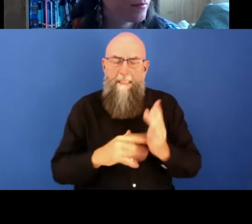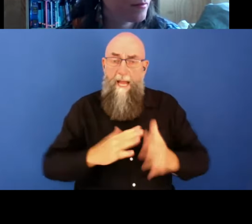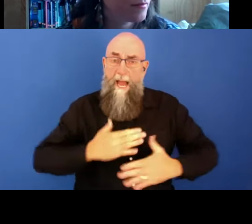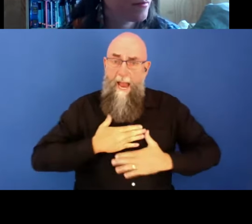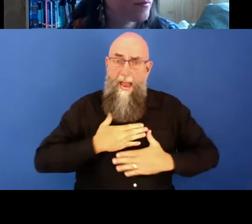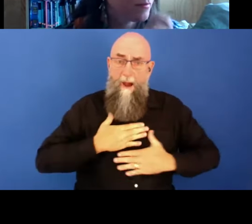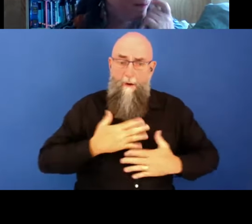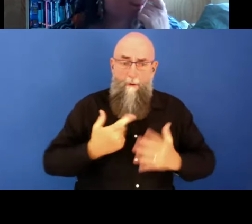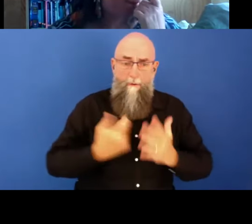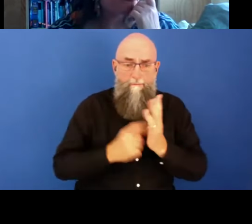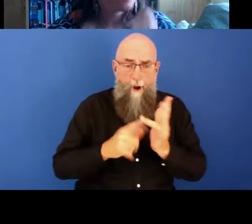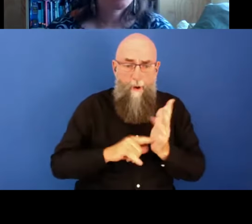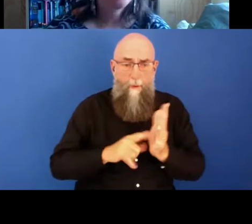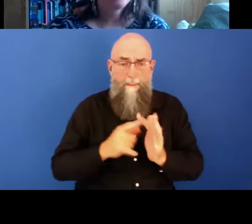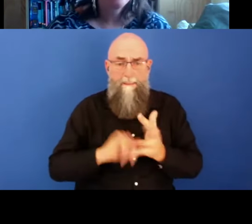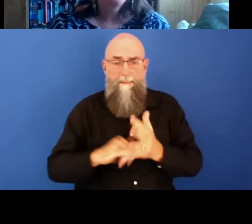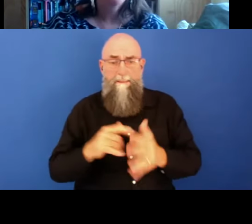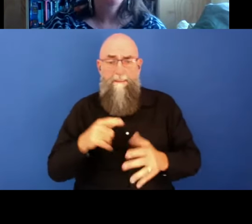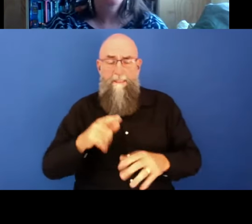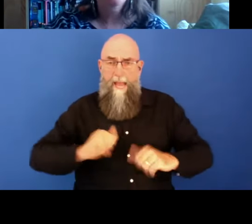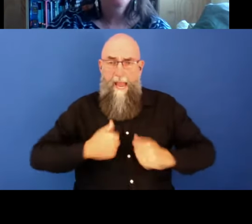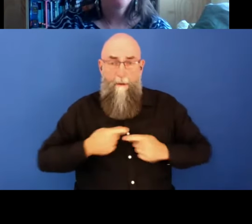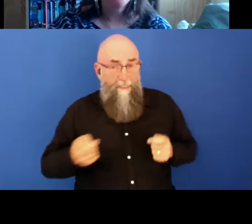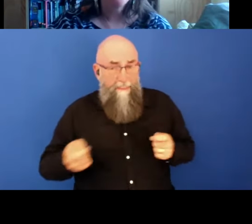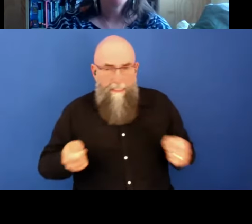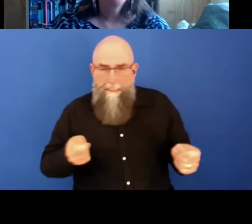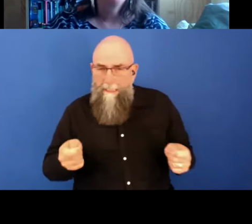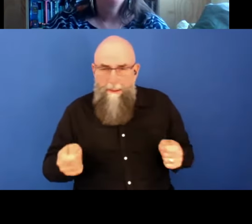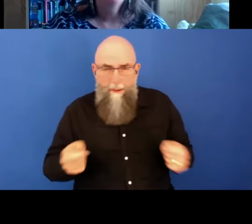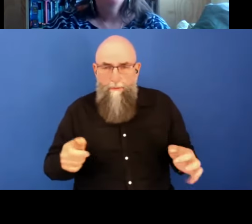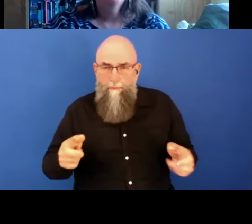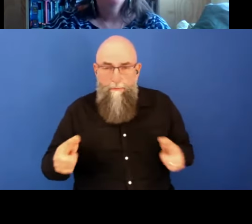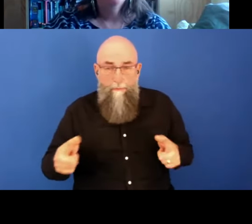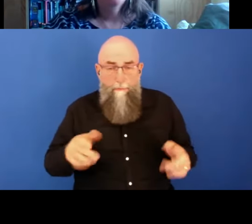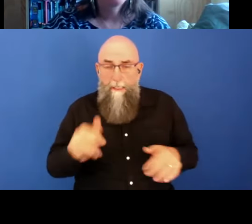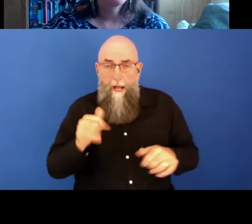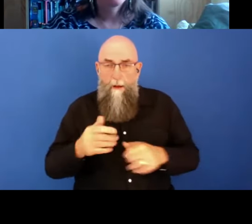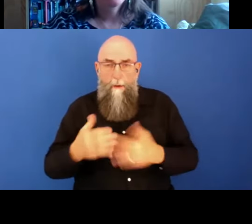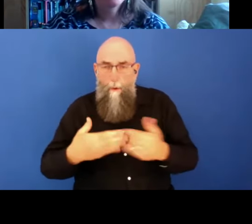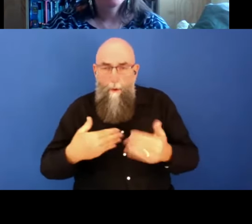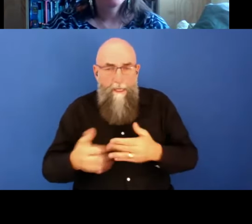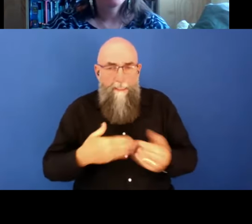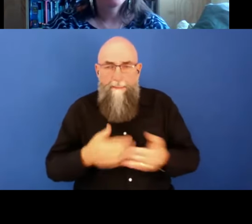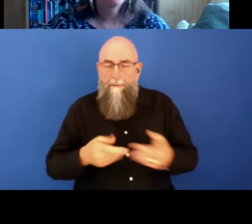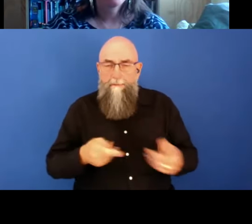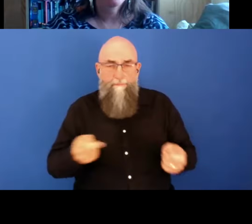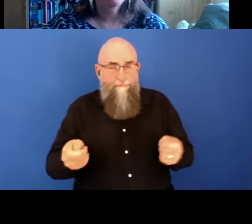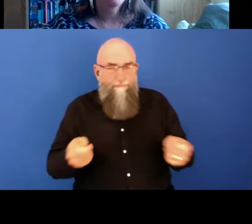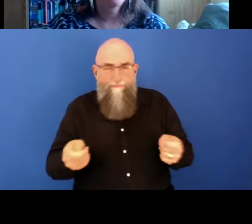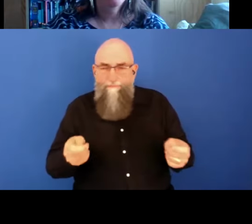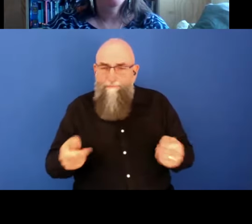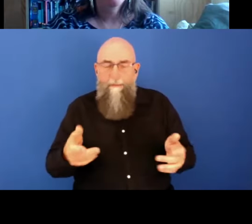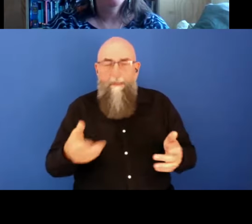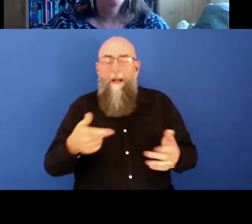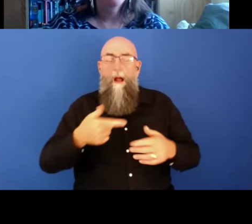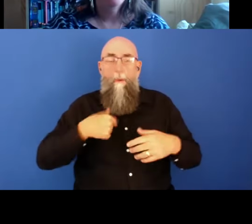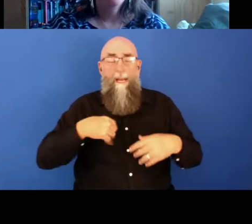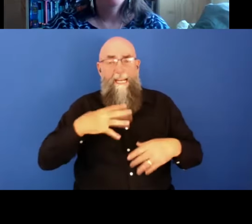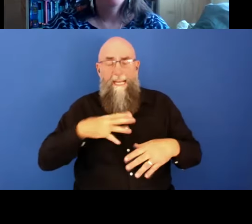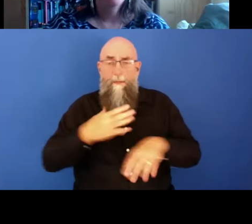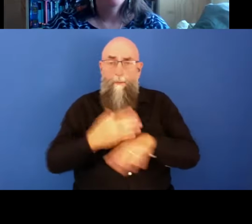communities around facilitation and uh and working with people who have experienced trauma for instance or you know those